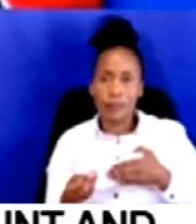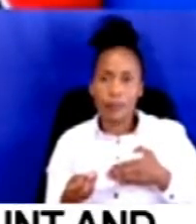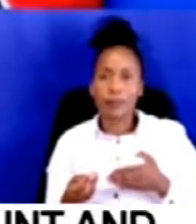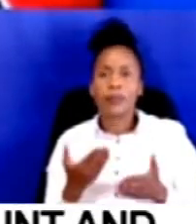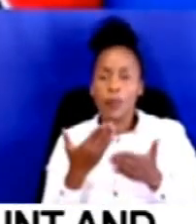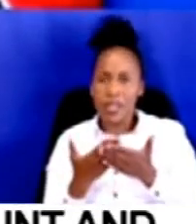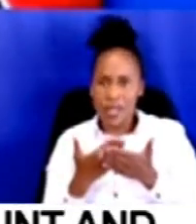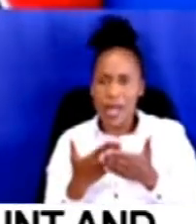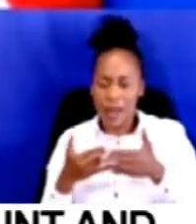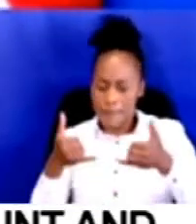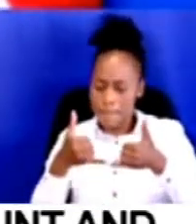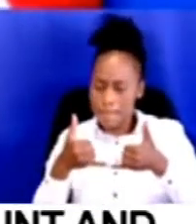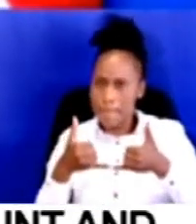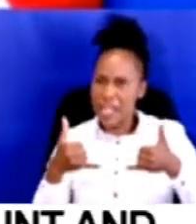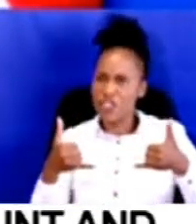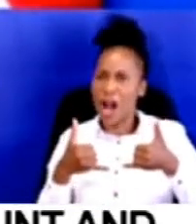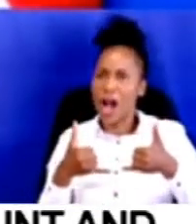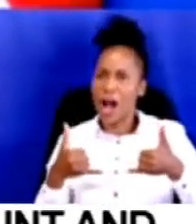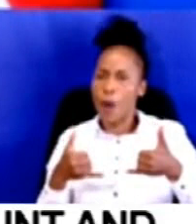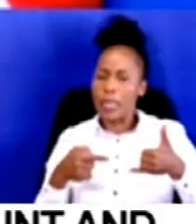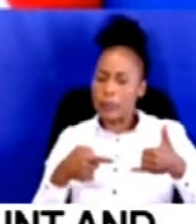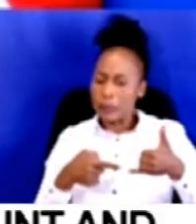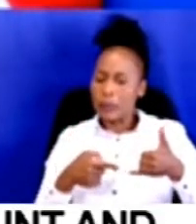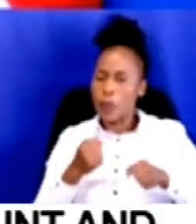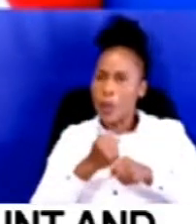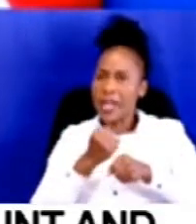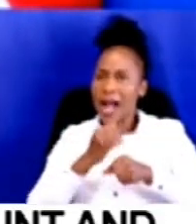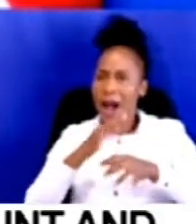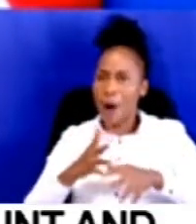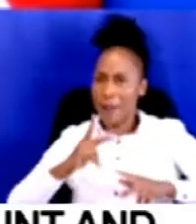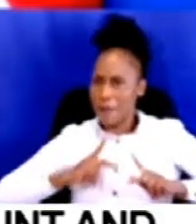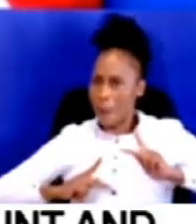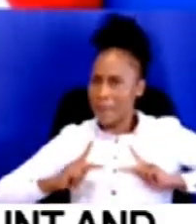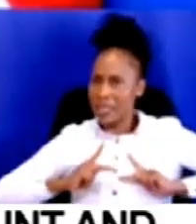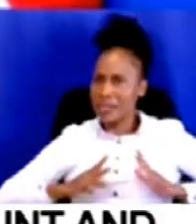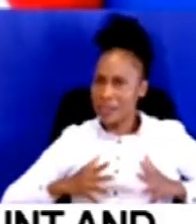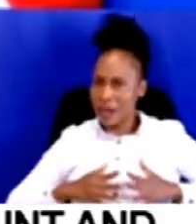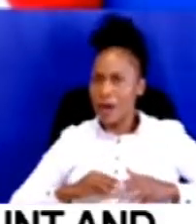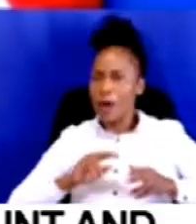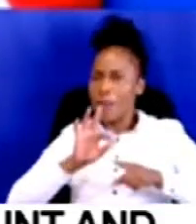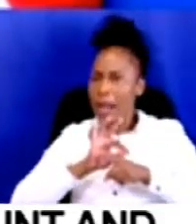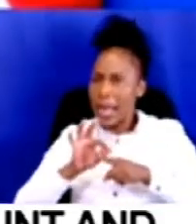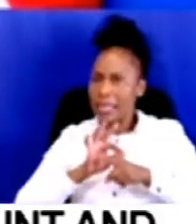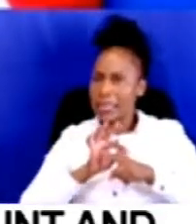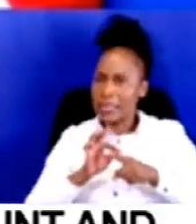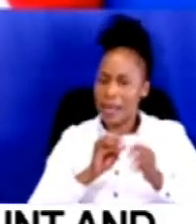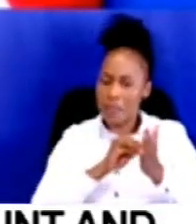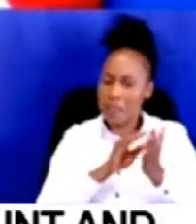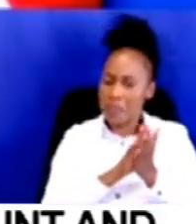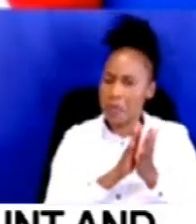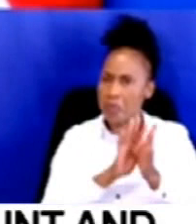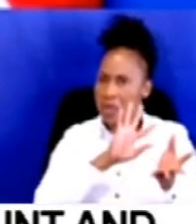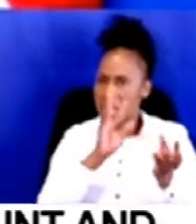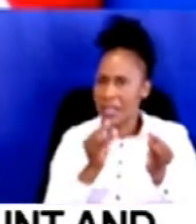measure the performance of the plans that were put together, and we're able to